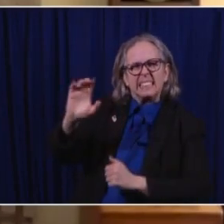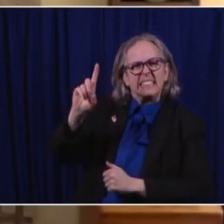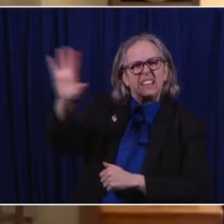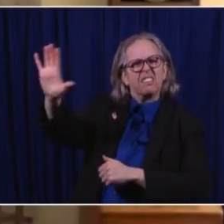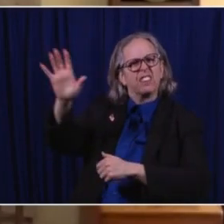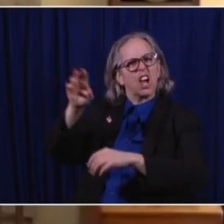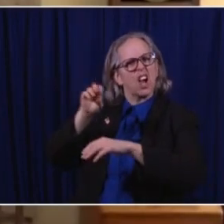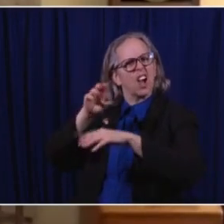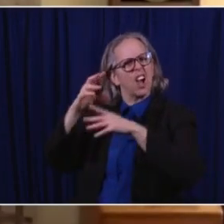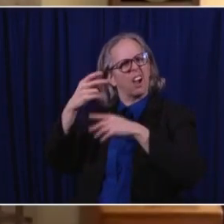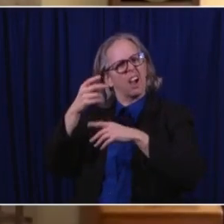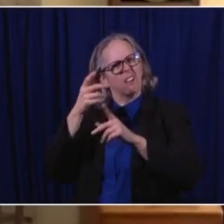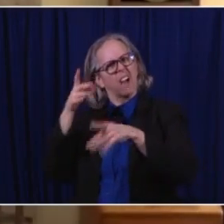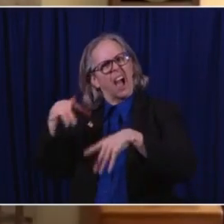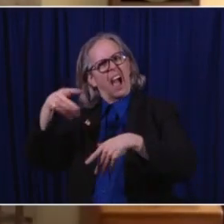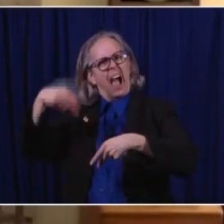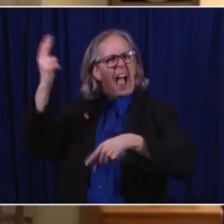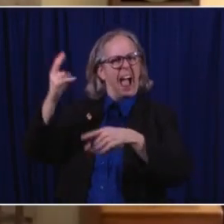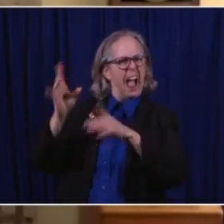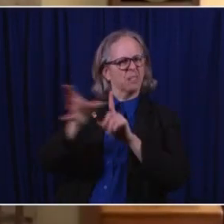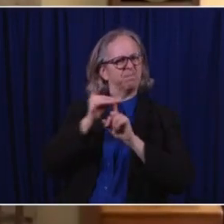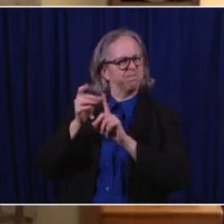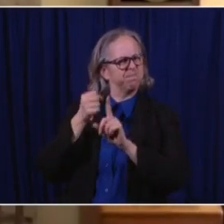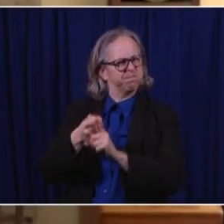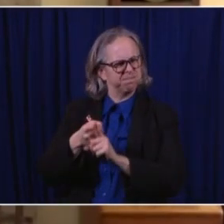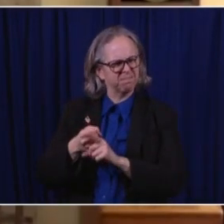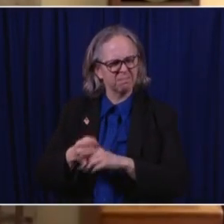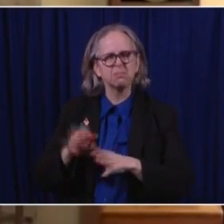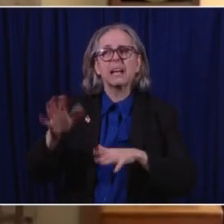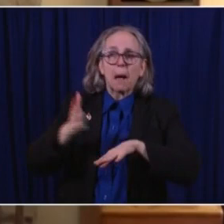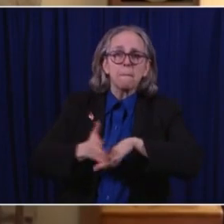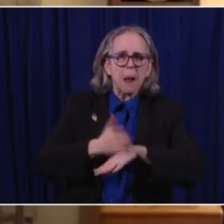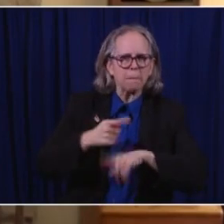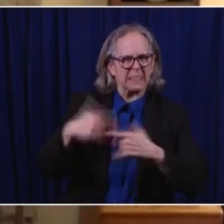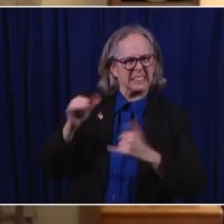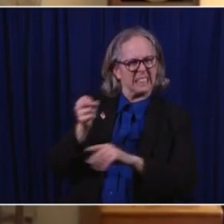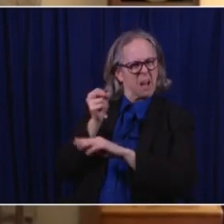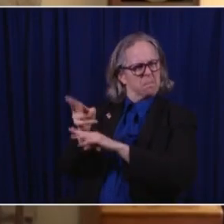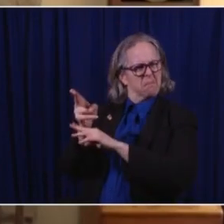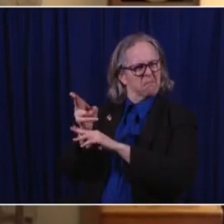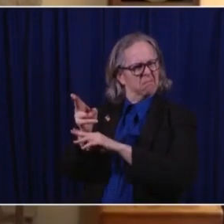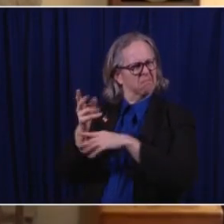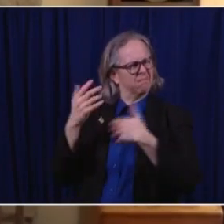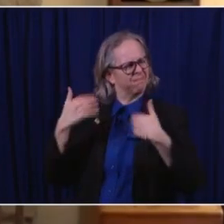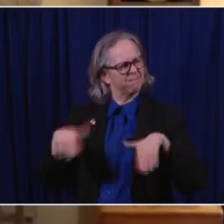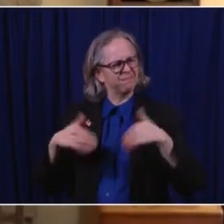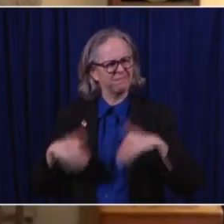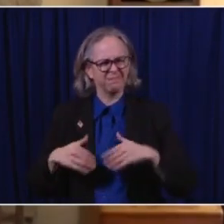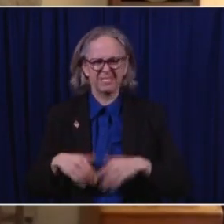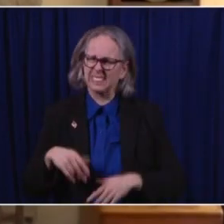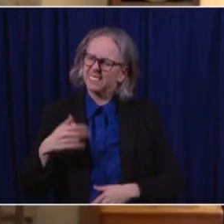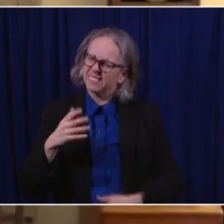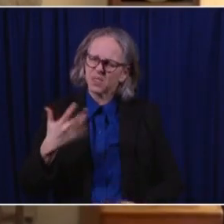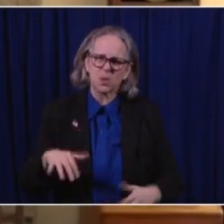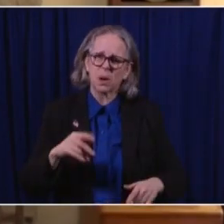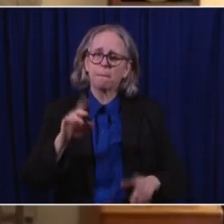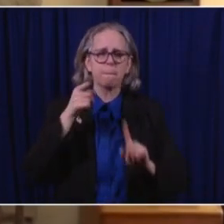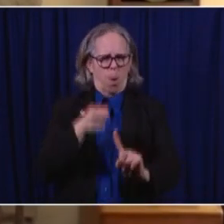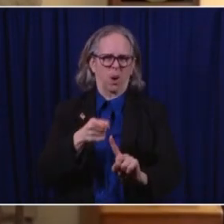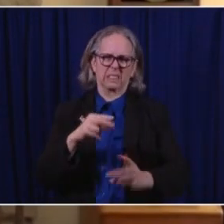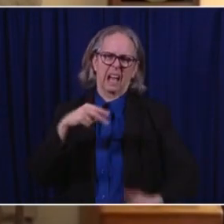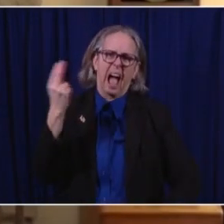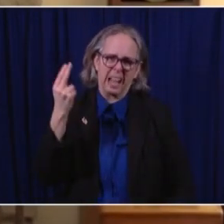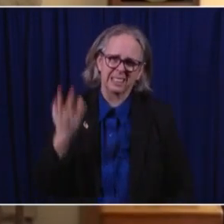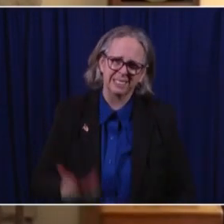high incidence. So these numbers will come down a little bit, but they're still historically very, very high. Eric, we'll go to the